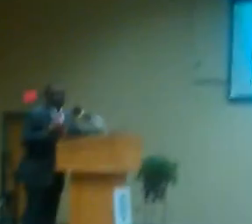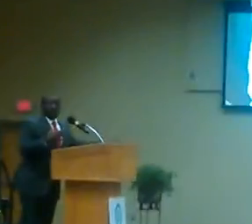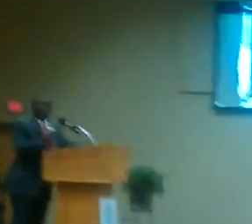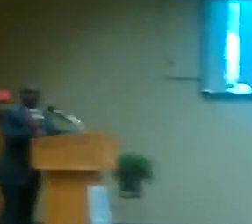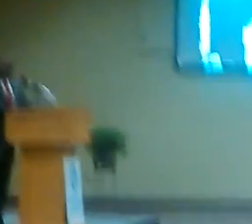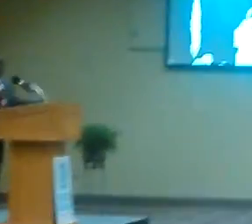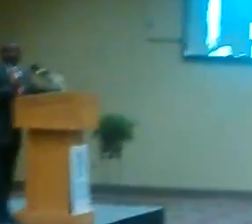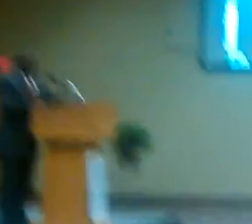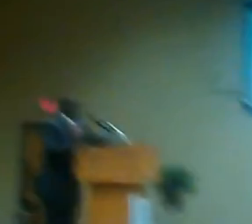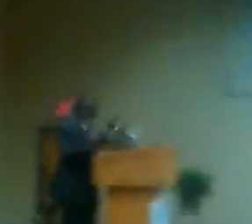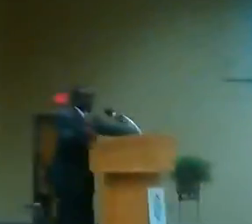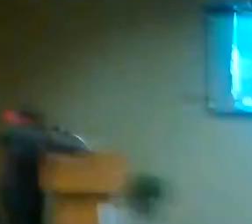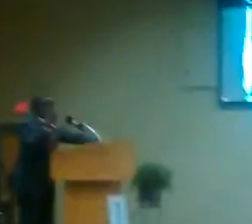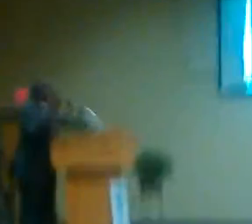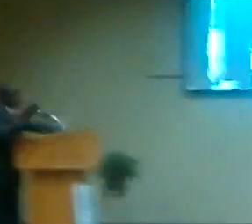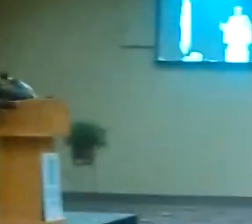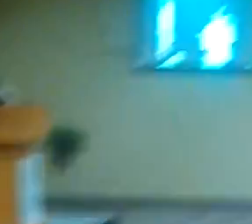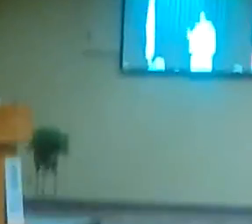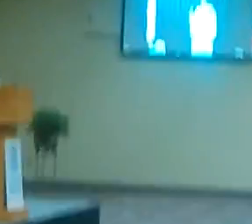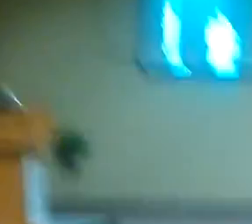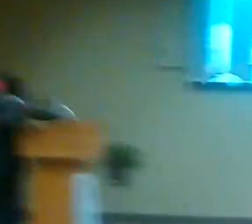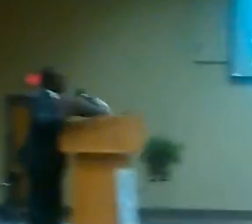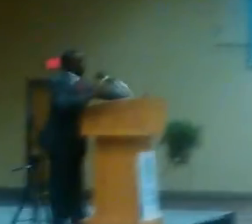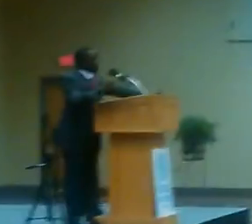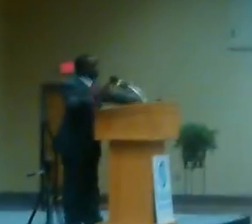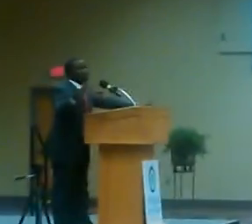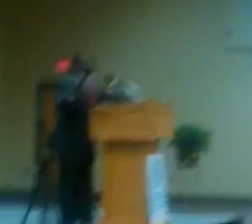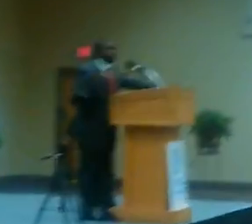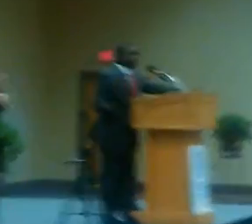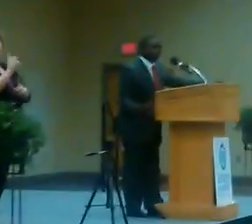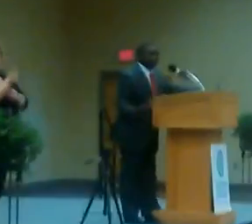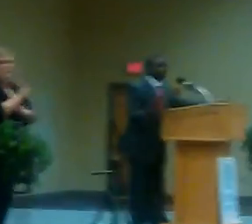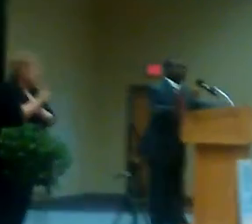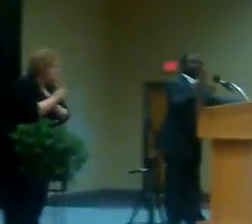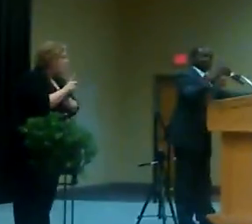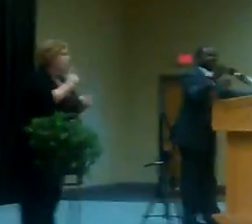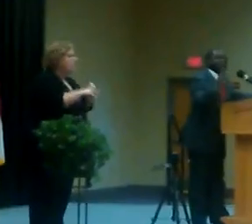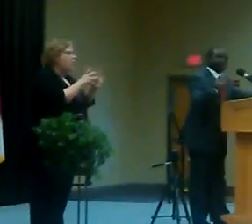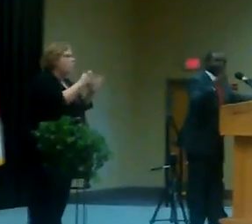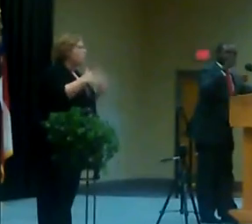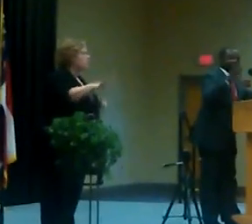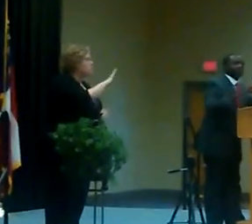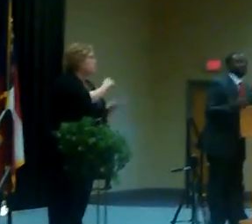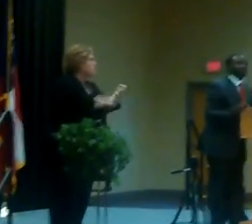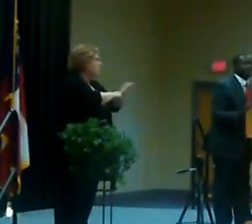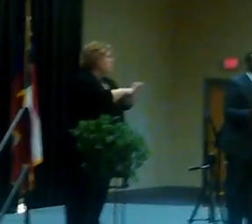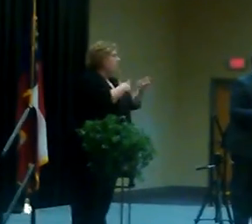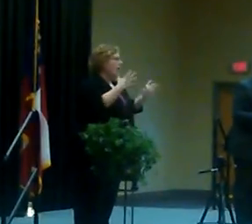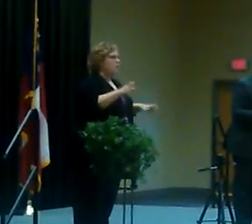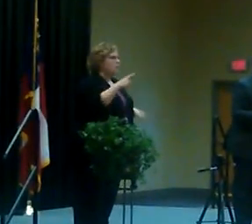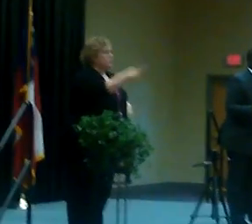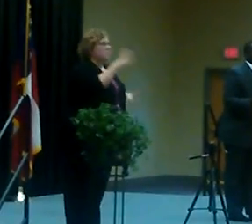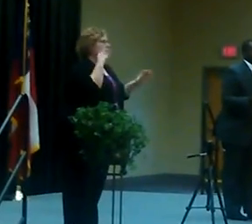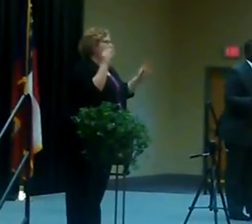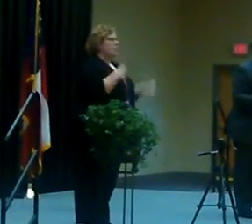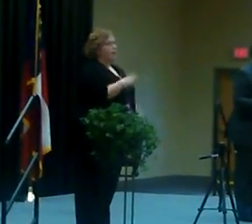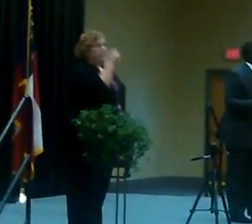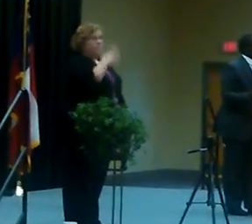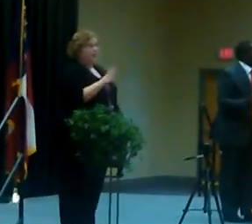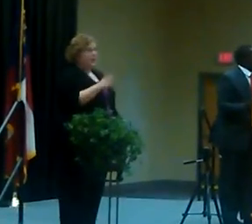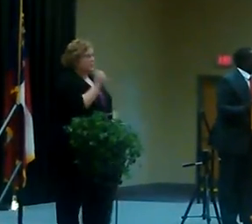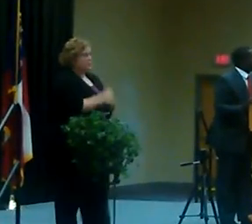Now, I've got about another minute, so I'm going to be quick because I want your support and I don't want to get talked about the guy that took up all the time. But